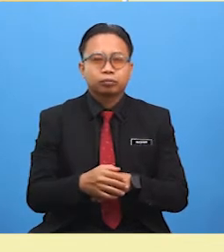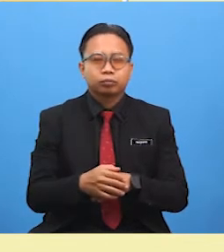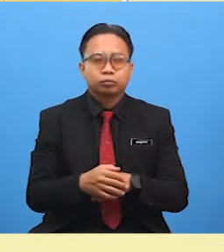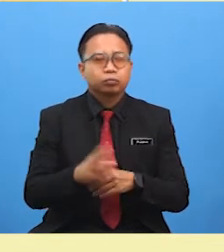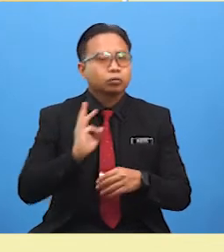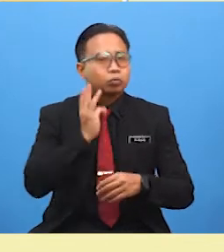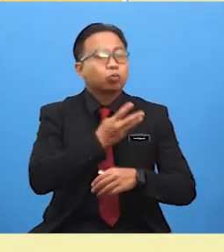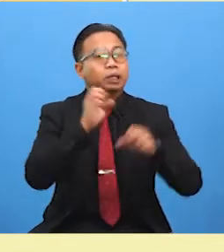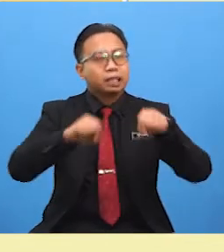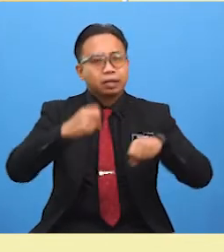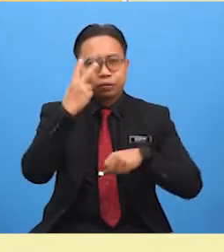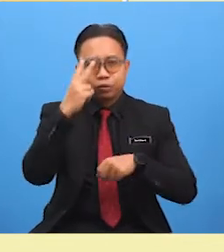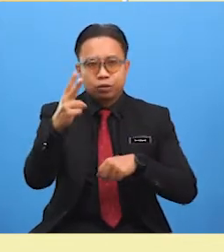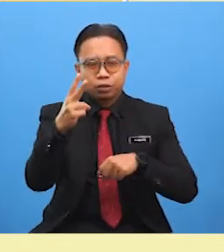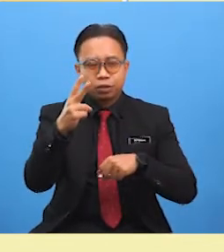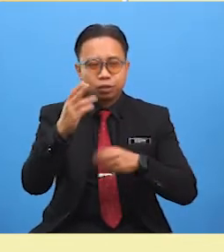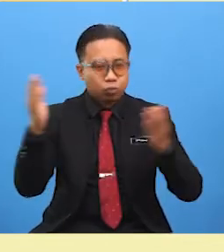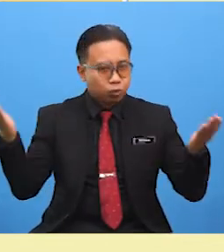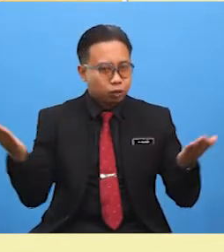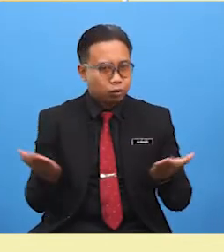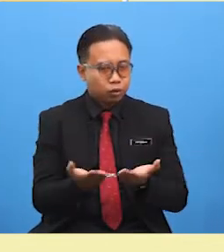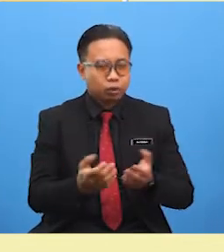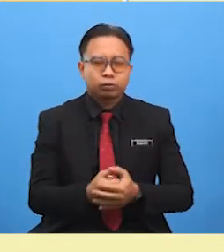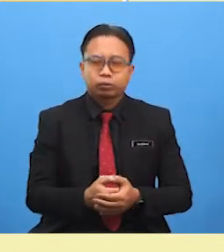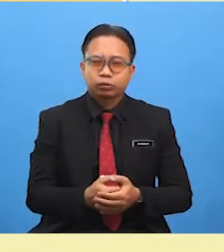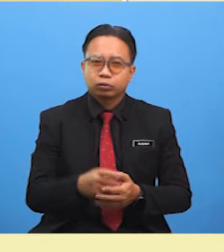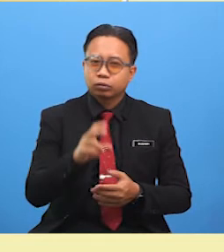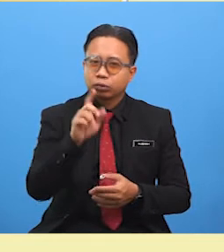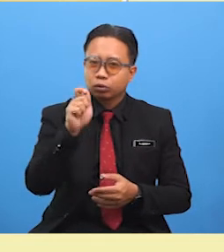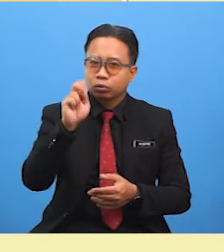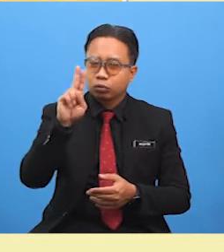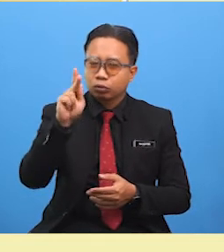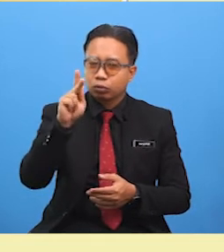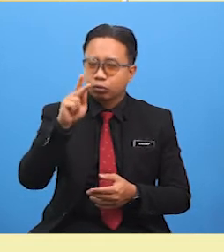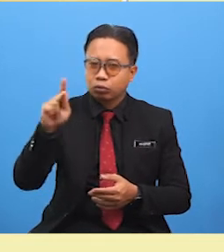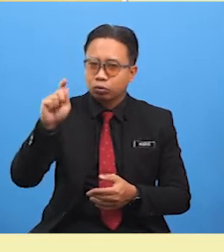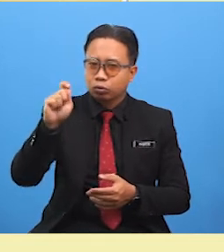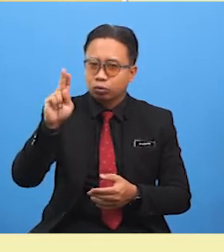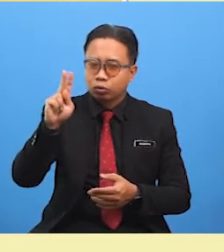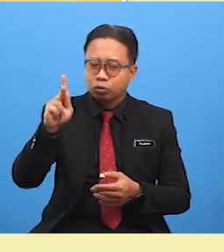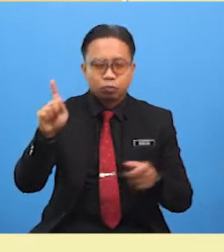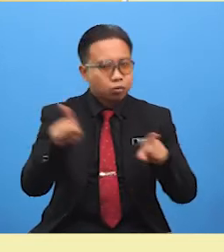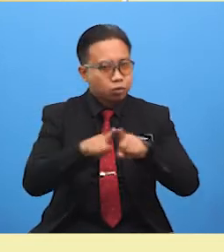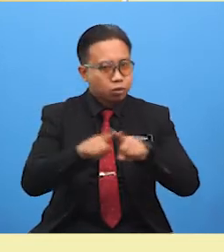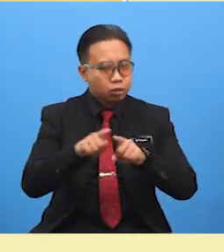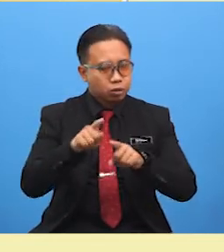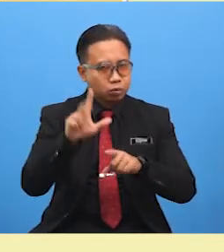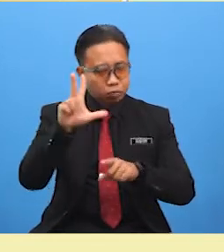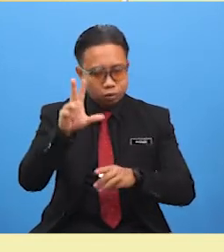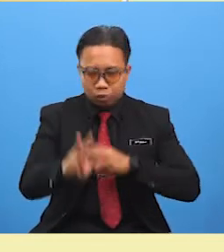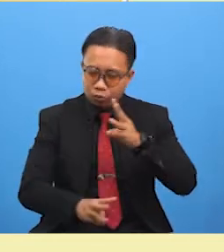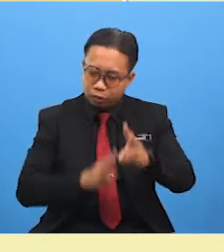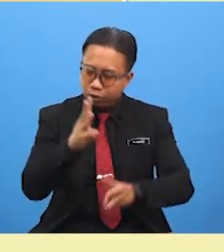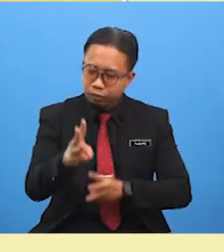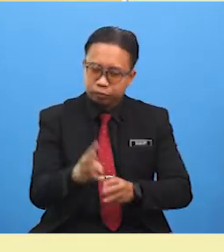can see that the introduction is a tuk-tuk is like a motorbike with 3 wheels. That was a clear